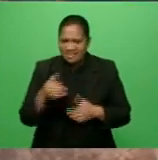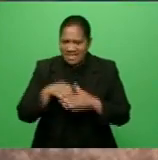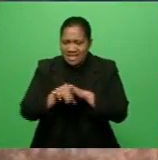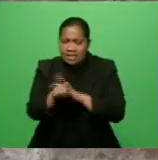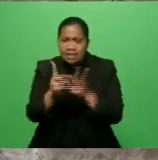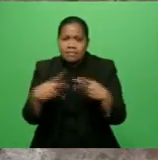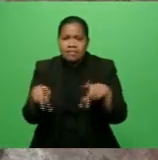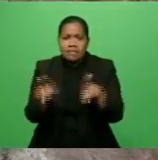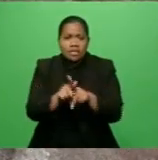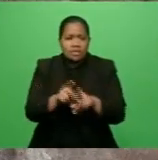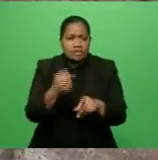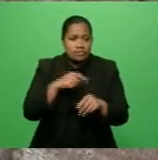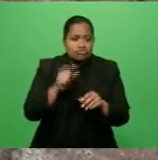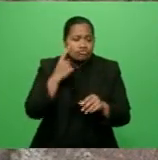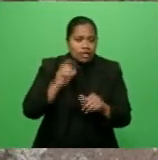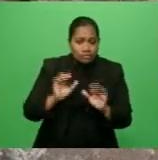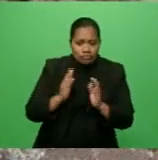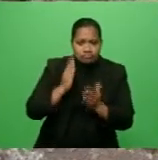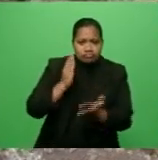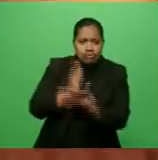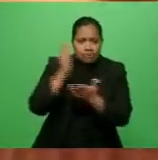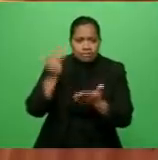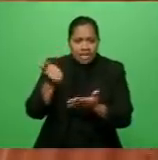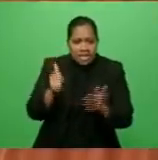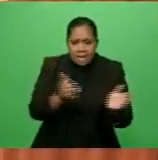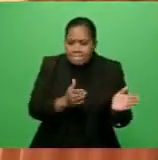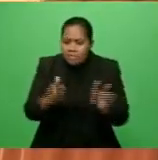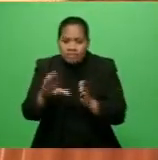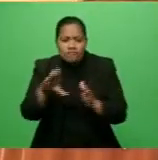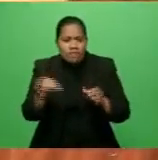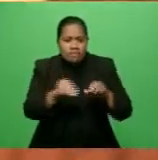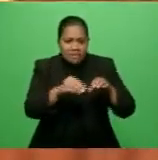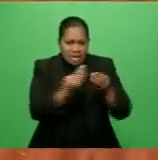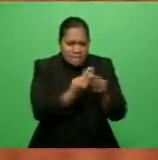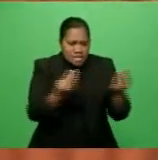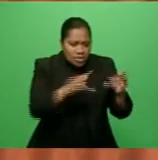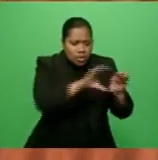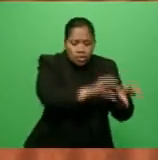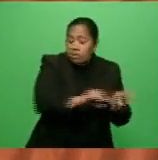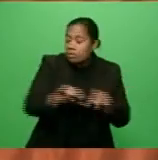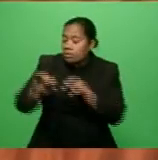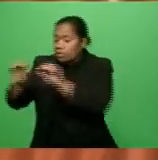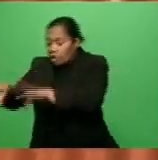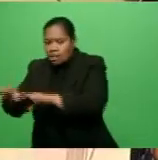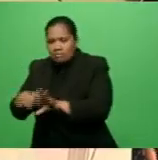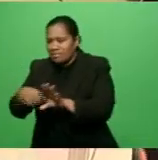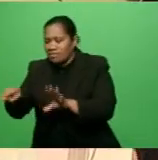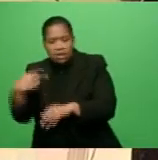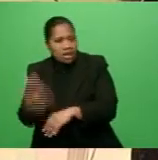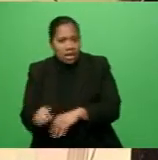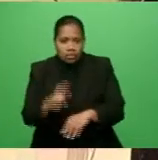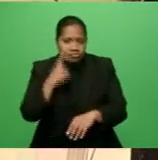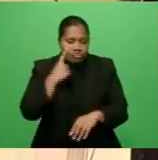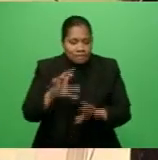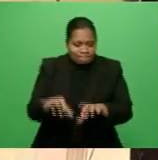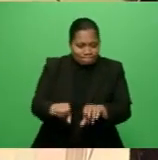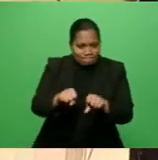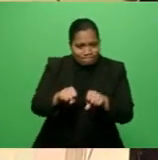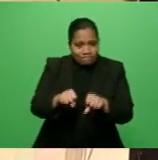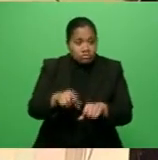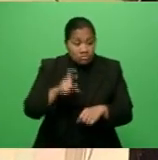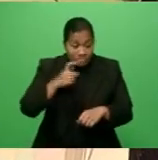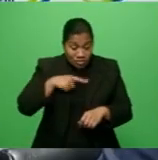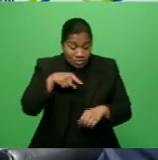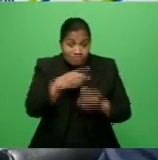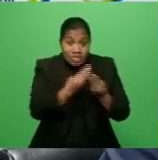any movement of host material from this area to the outside, because through movement of this host material we